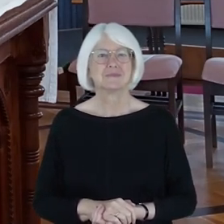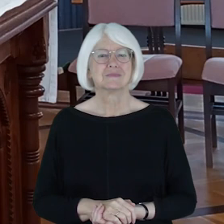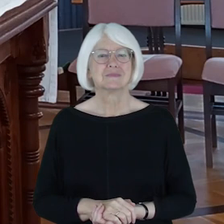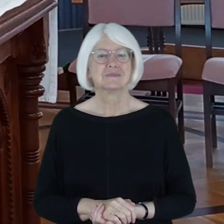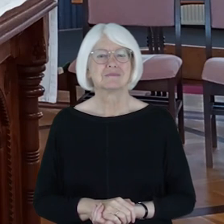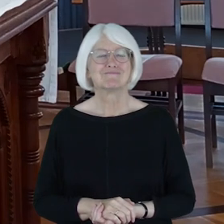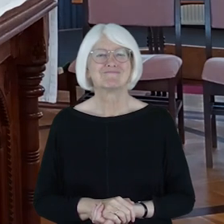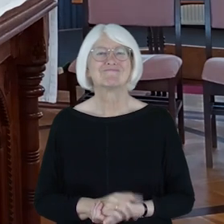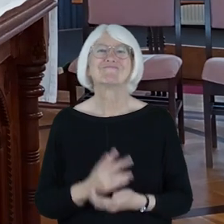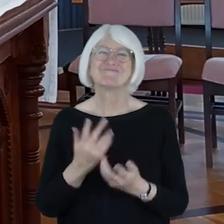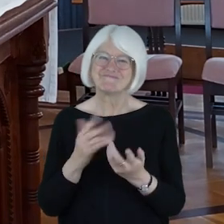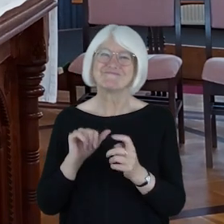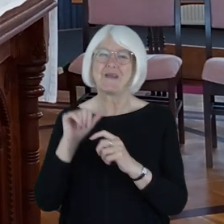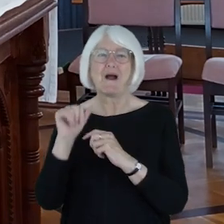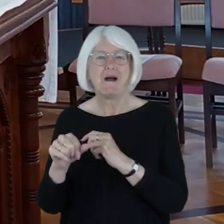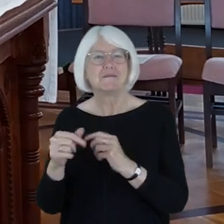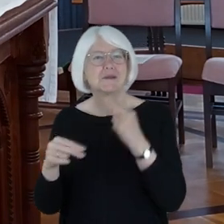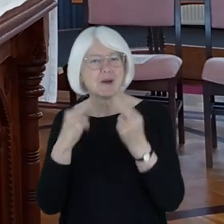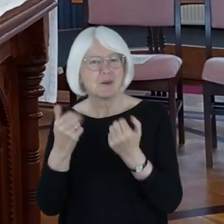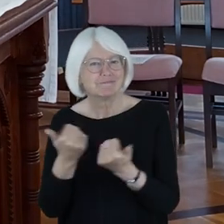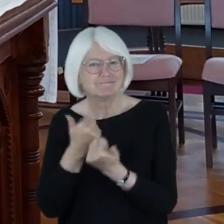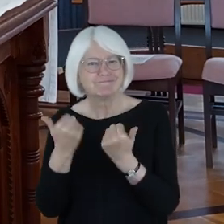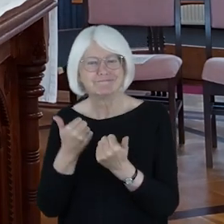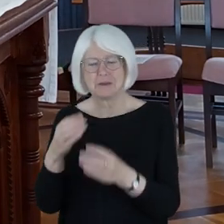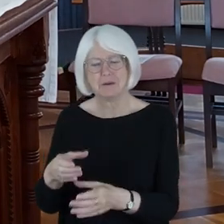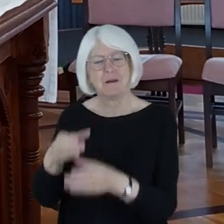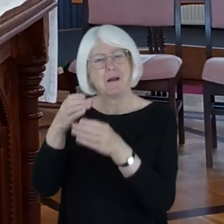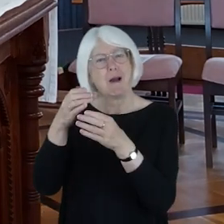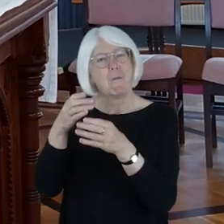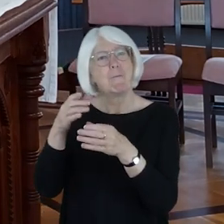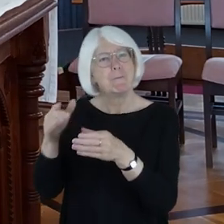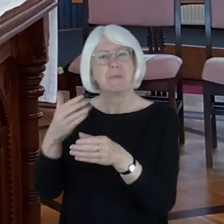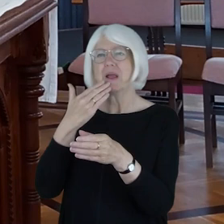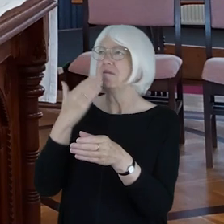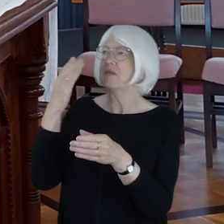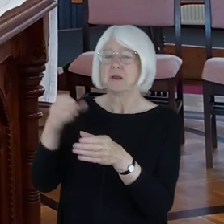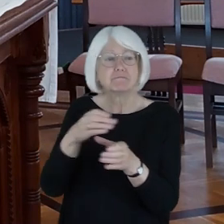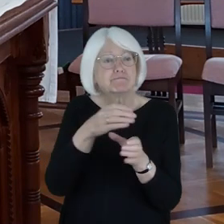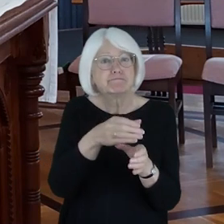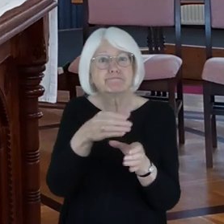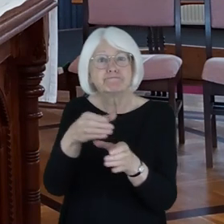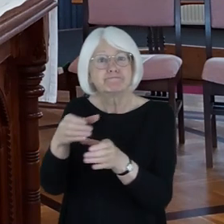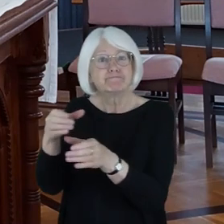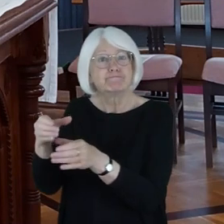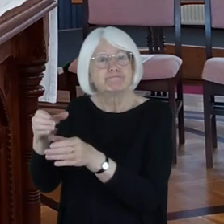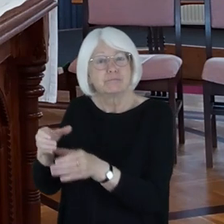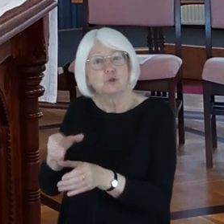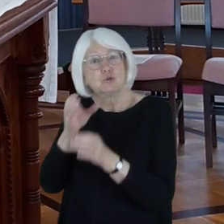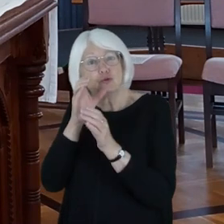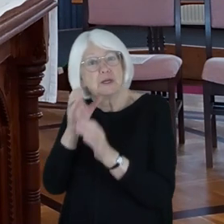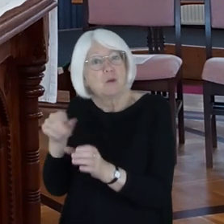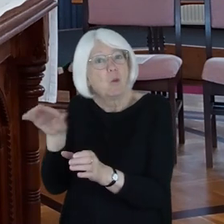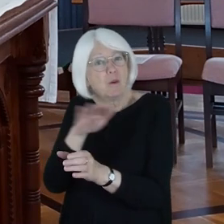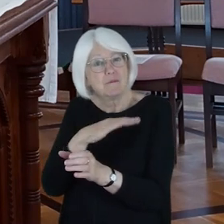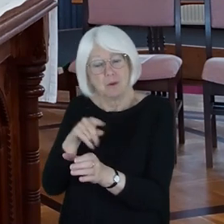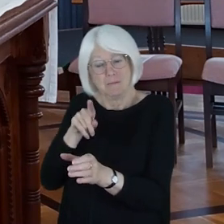In the same way, after supper, he took the cup and gave you thanks. He gave it to them, saying, "Drink this, all of you. This is